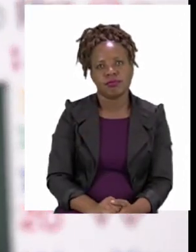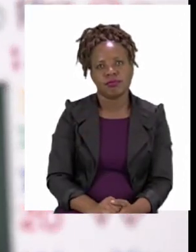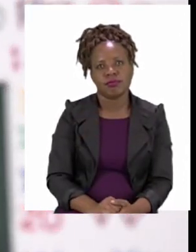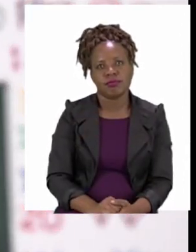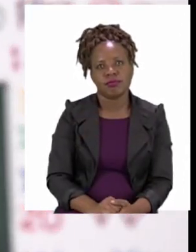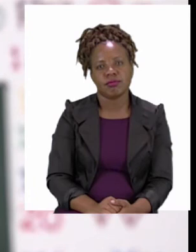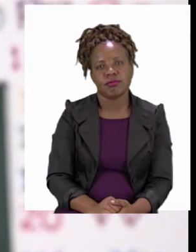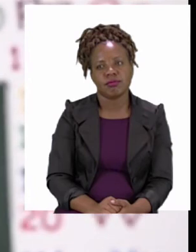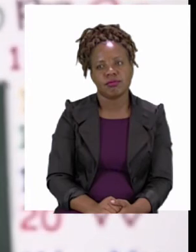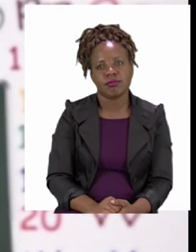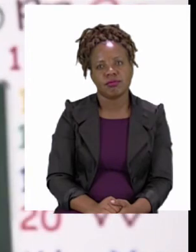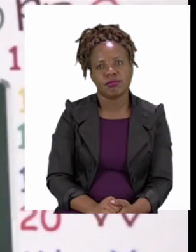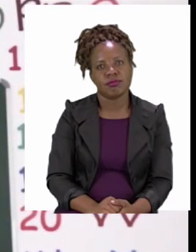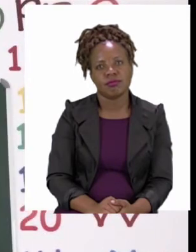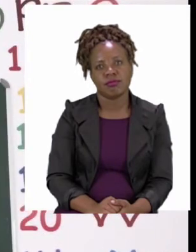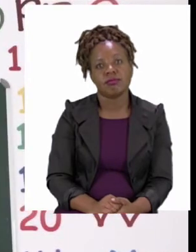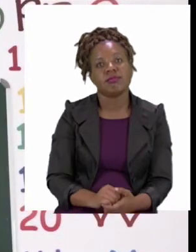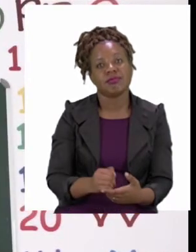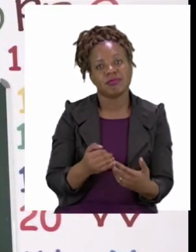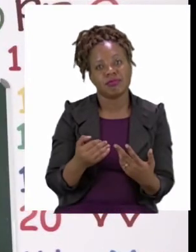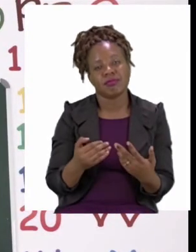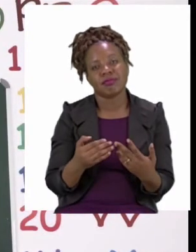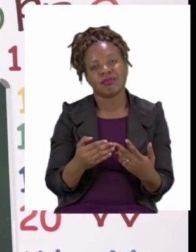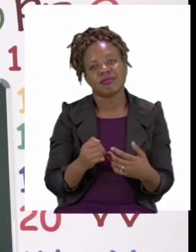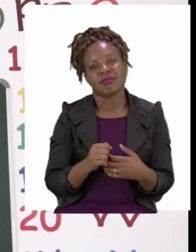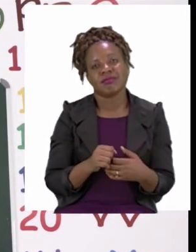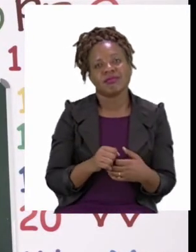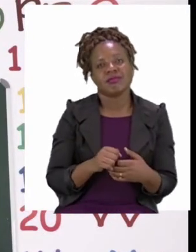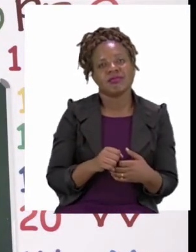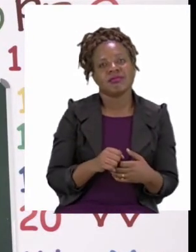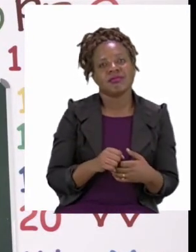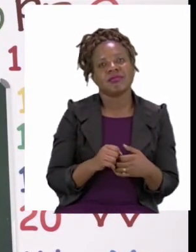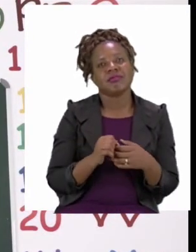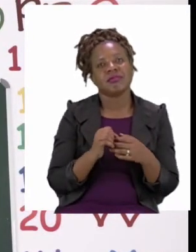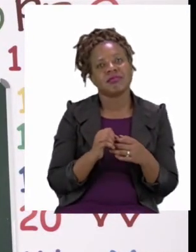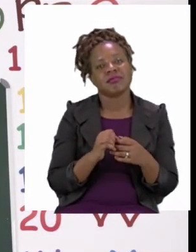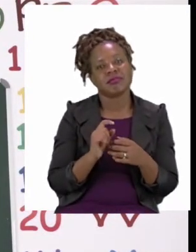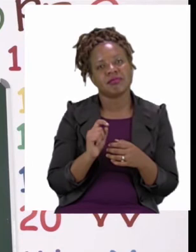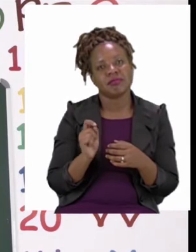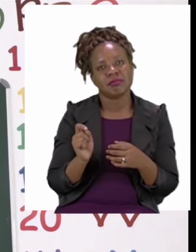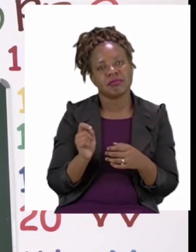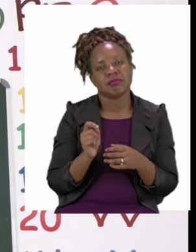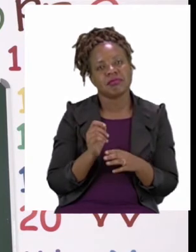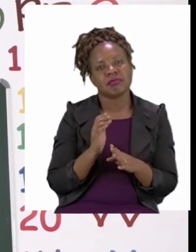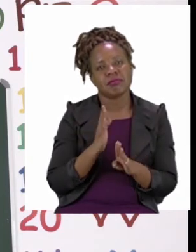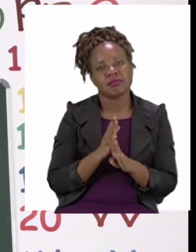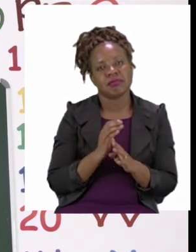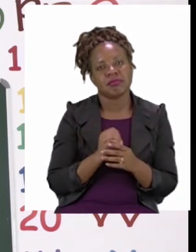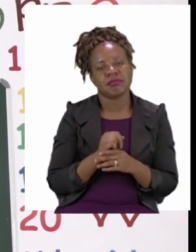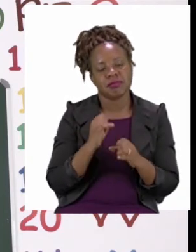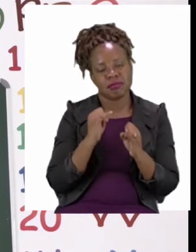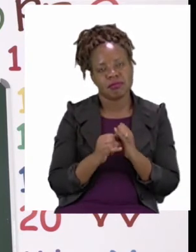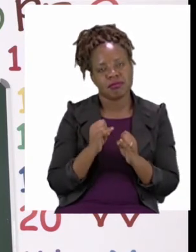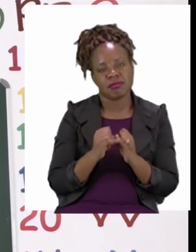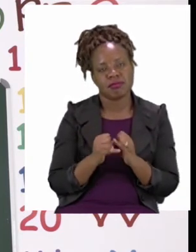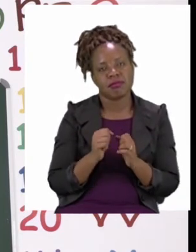So far, I'm sure you're doing very well, and I want you to pay attention as well. Now the last one that we're going to